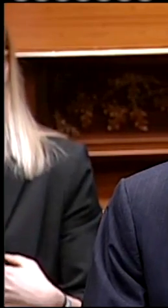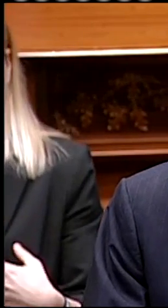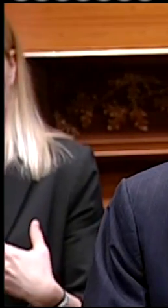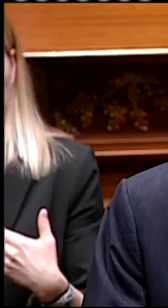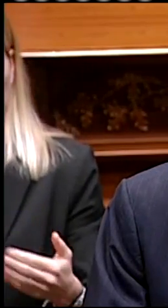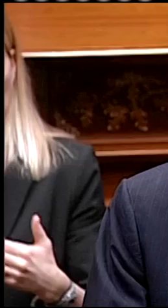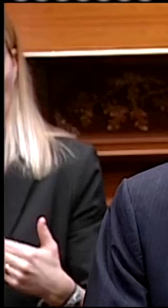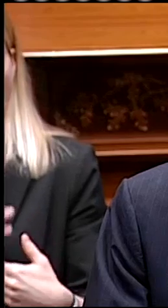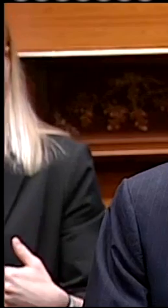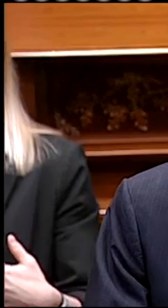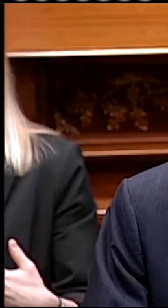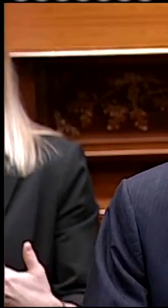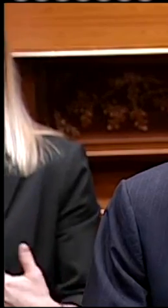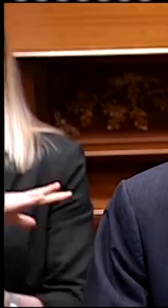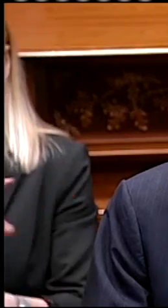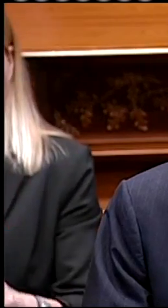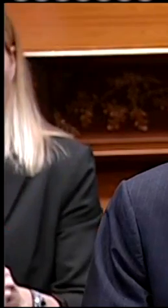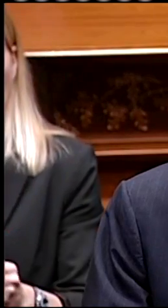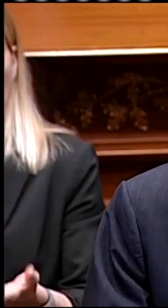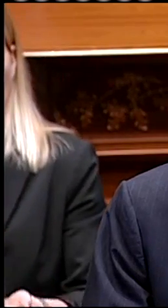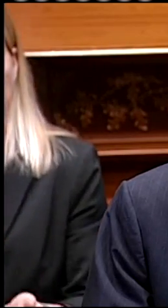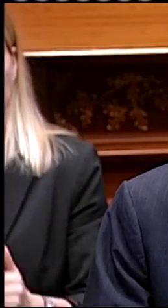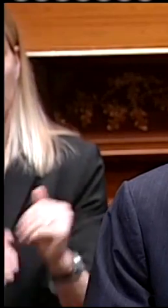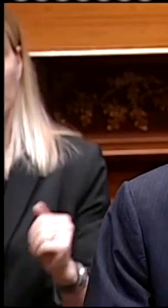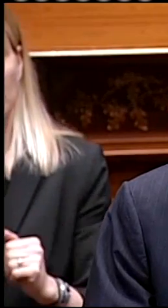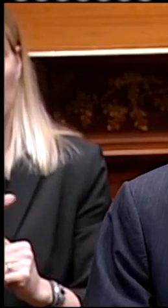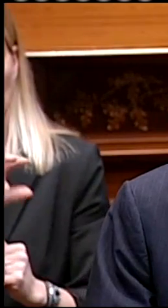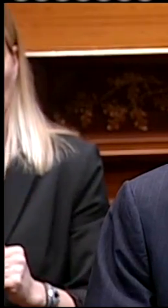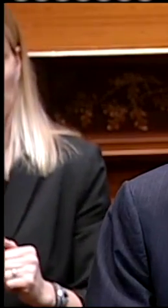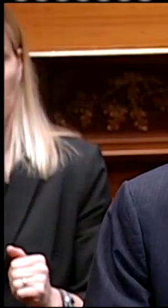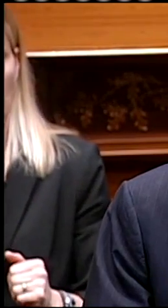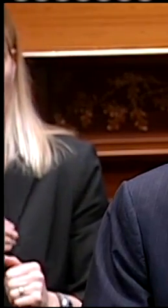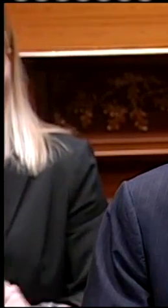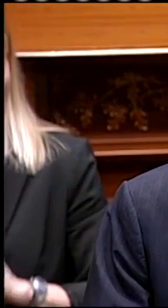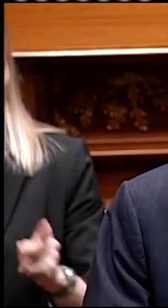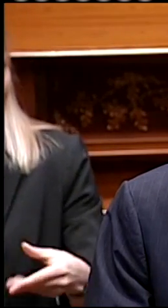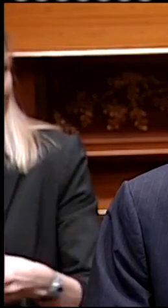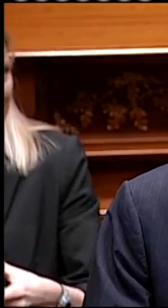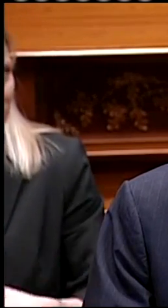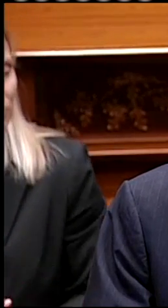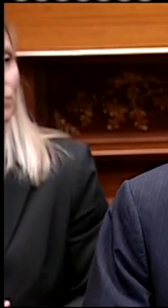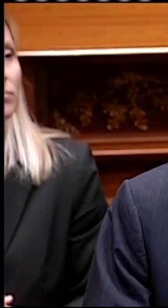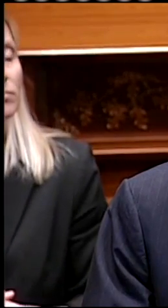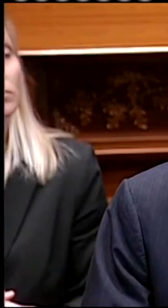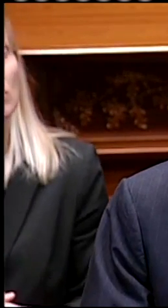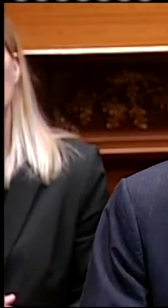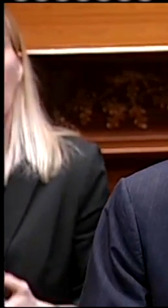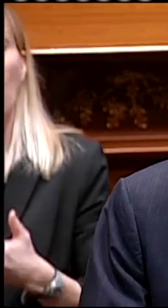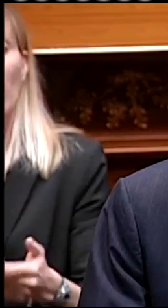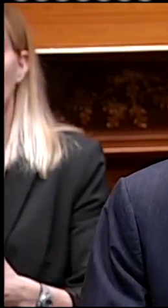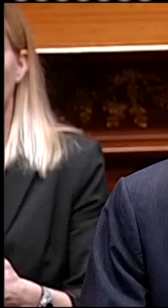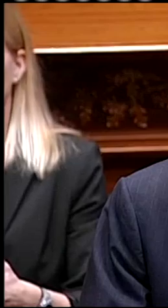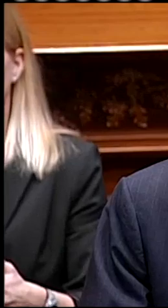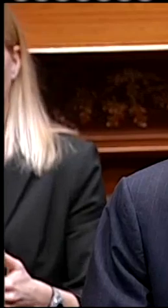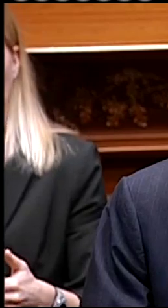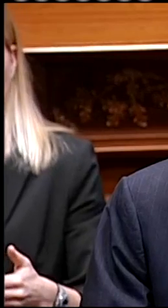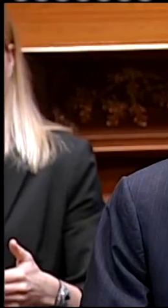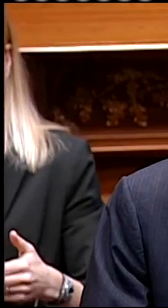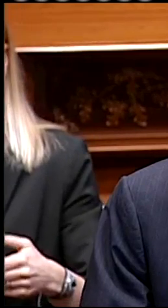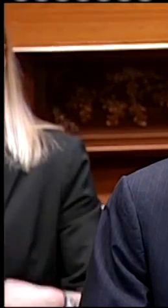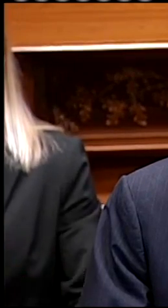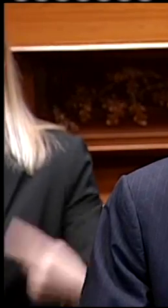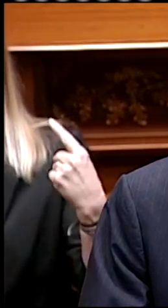though Caucasians make up fewer than 63% of our population. Whatever the reason for this